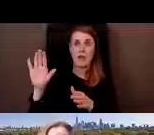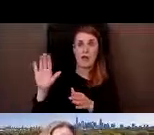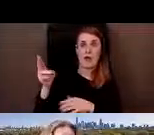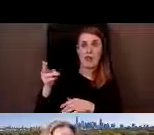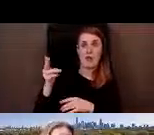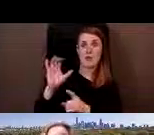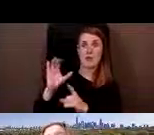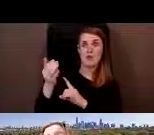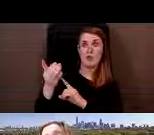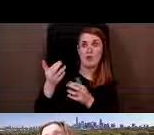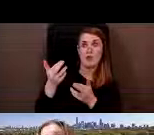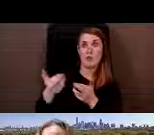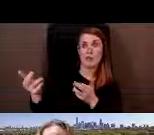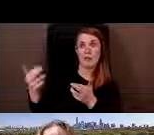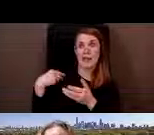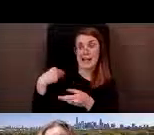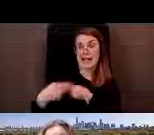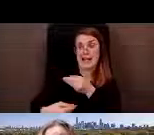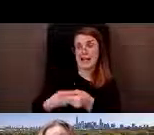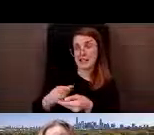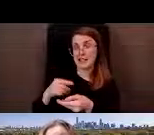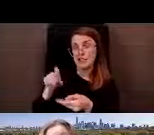valued legacy to be celebrated for future generations.